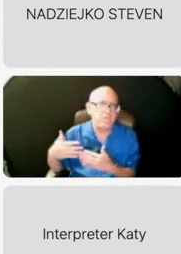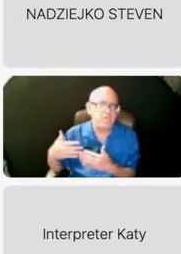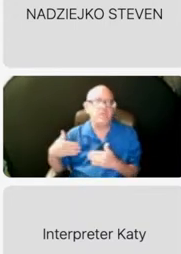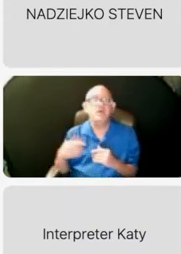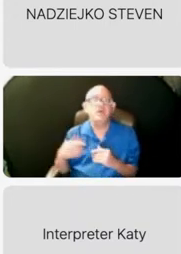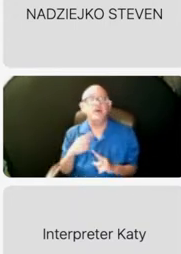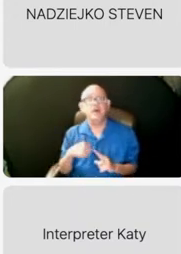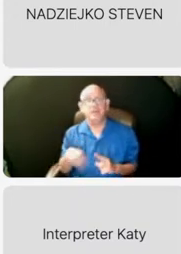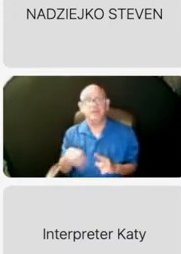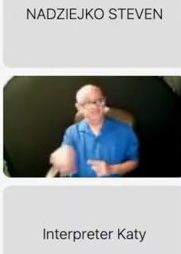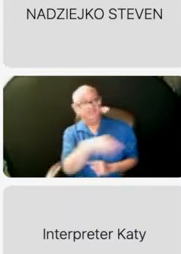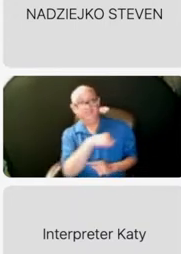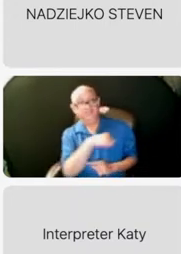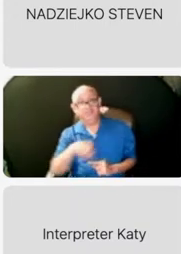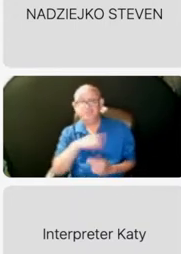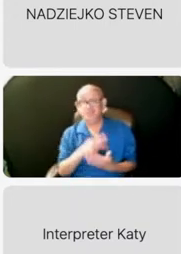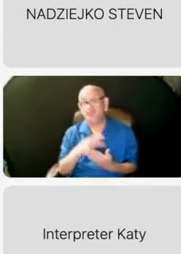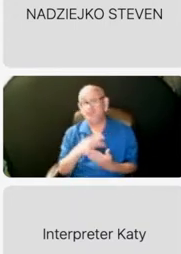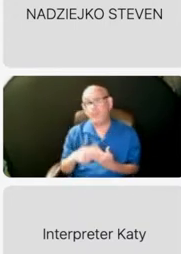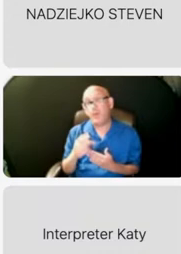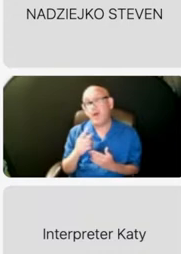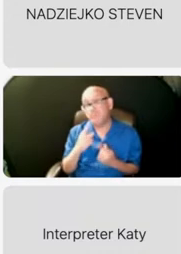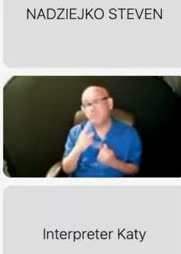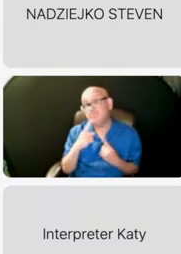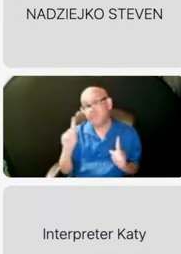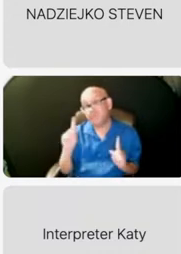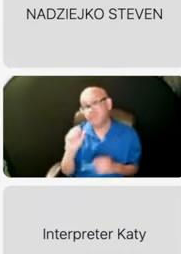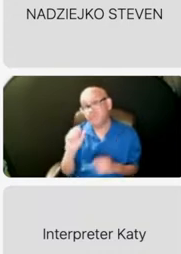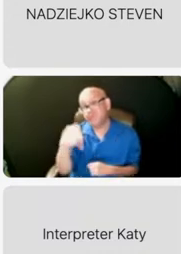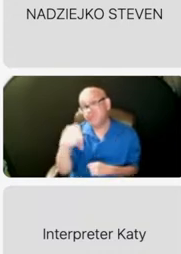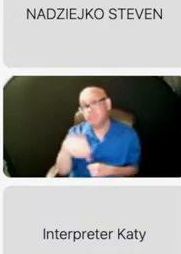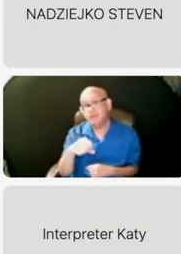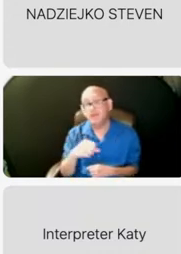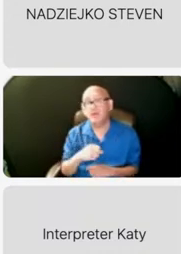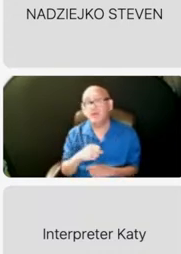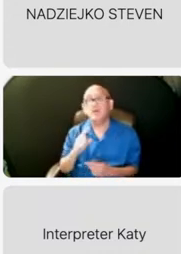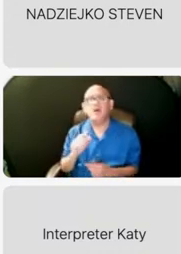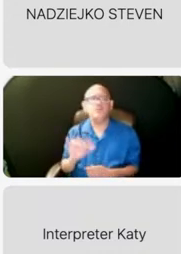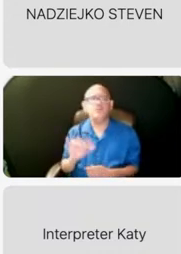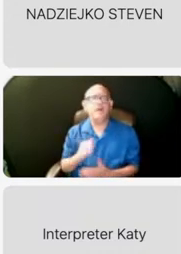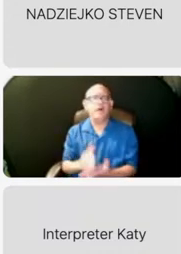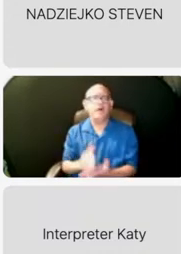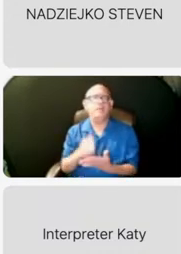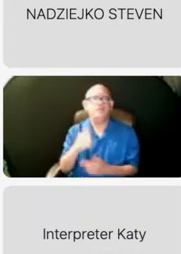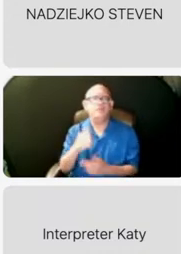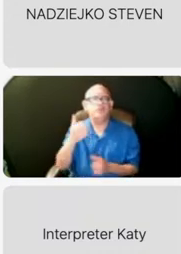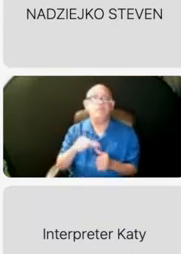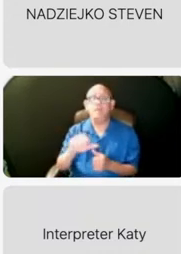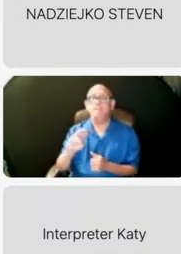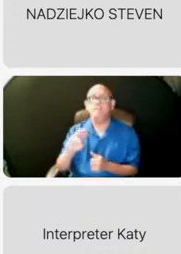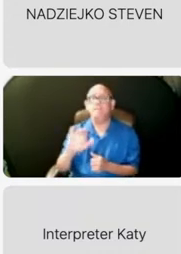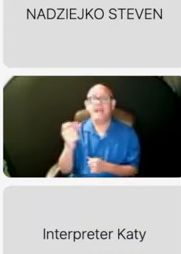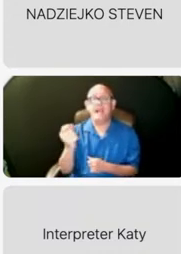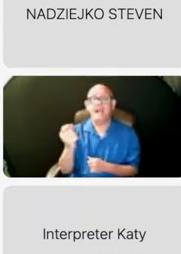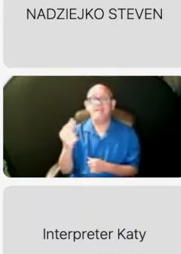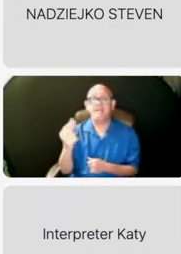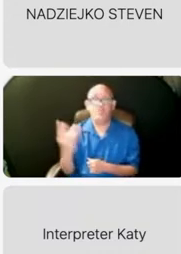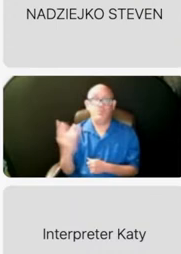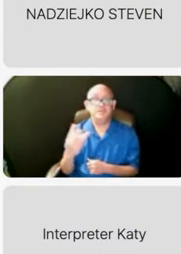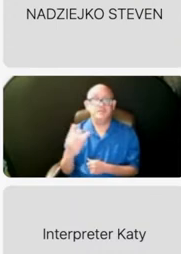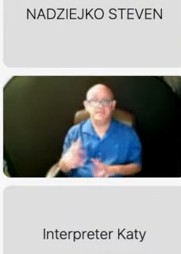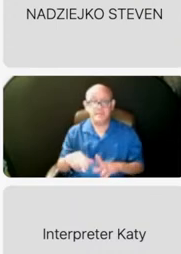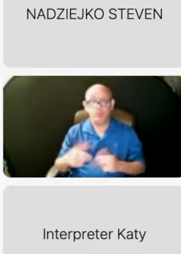work and then also again a reminder about wednesday may 11th is the ribbon cutting at four o'clock for the